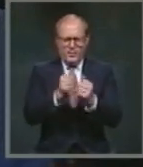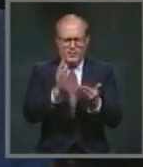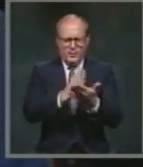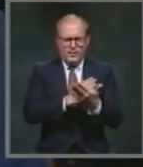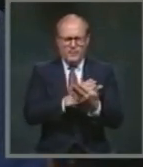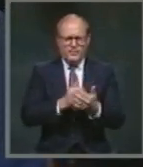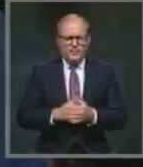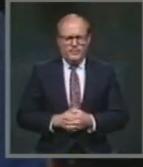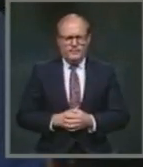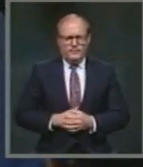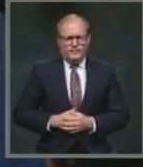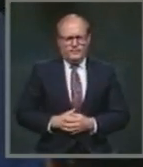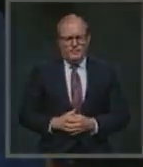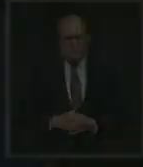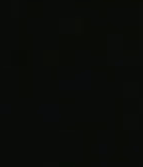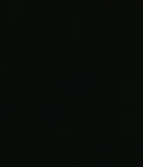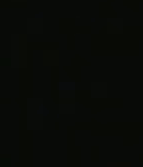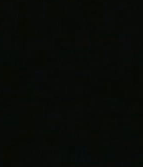reading and prayer.